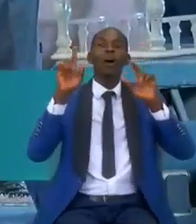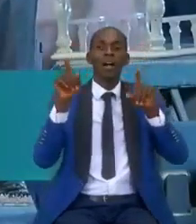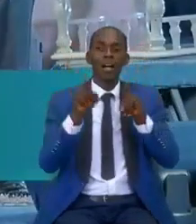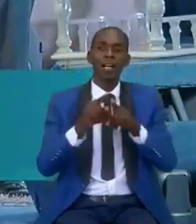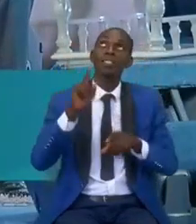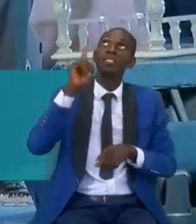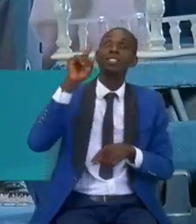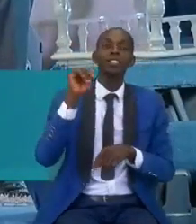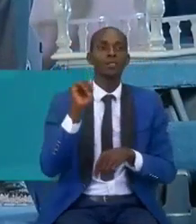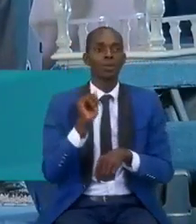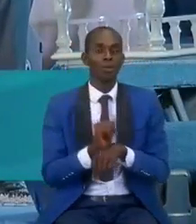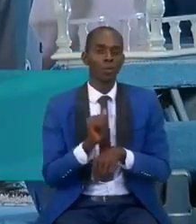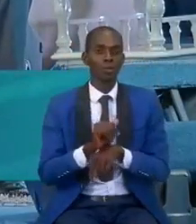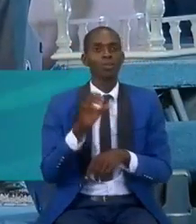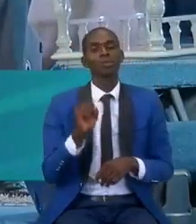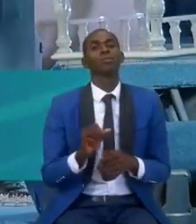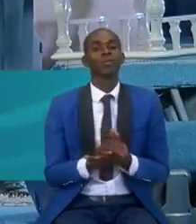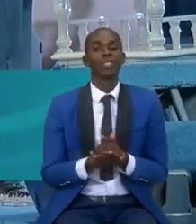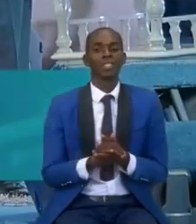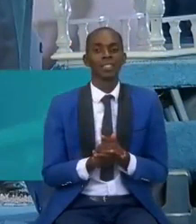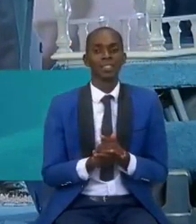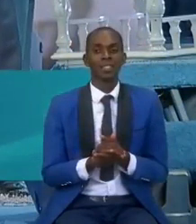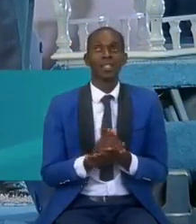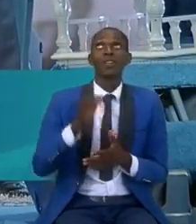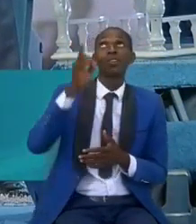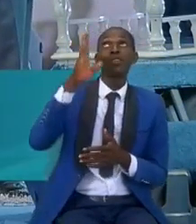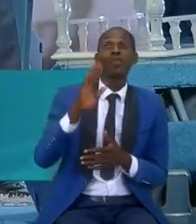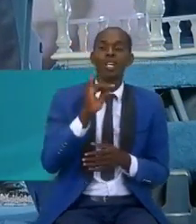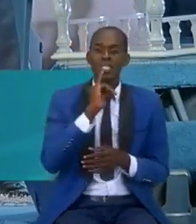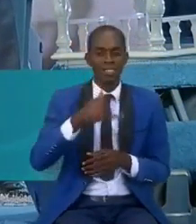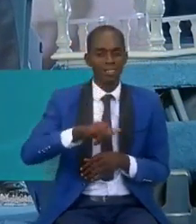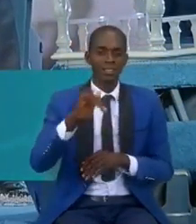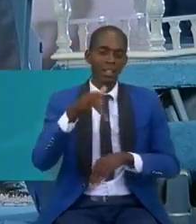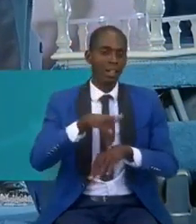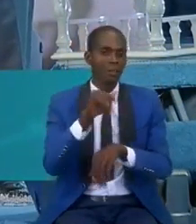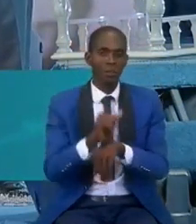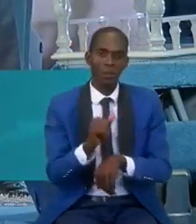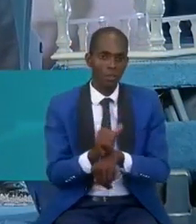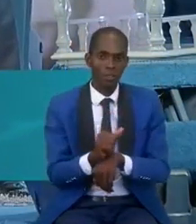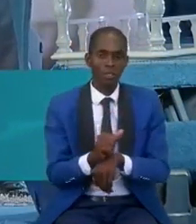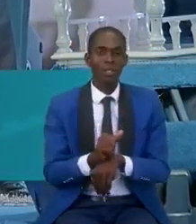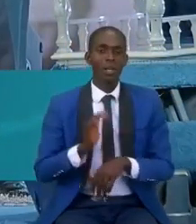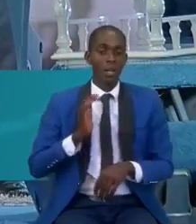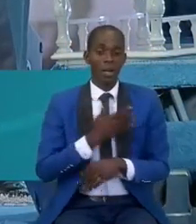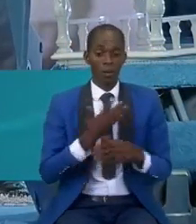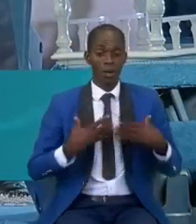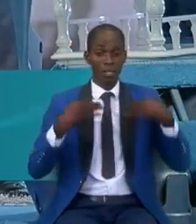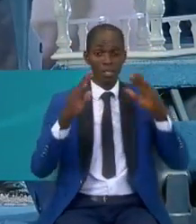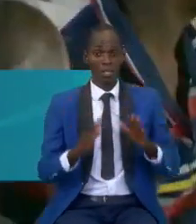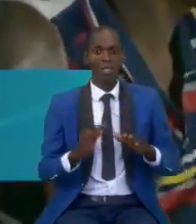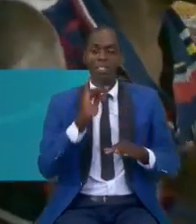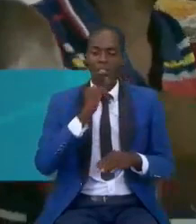still at work. Our healer is still at work. I thought you would say